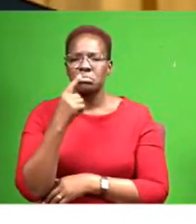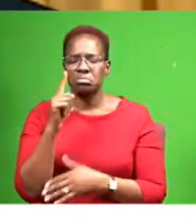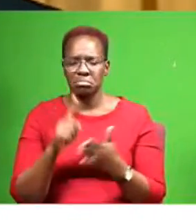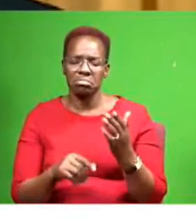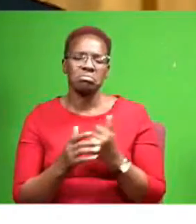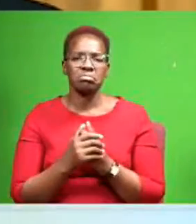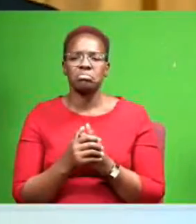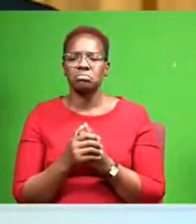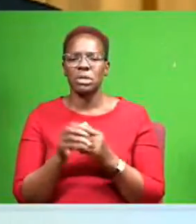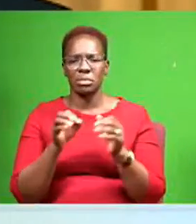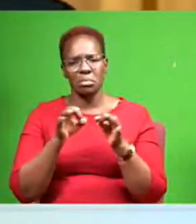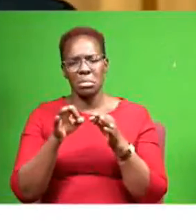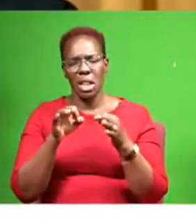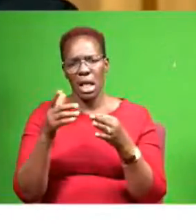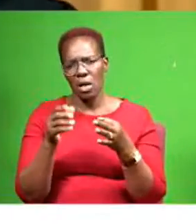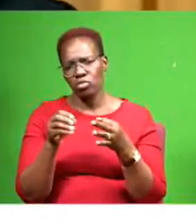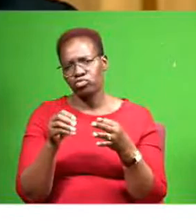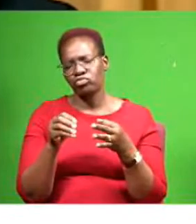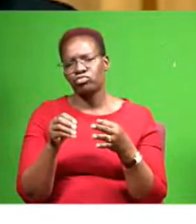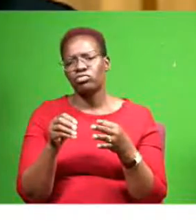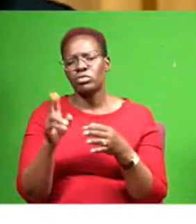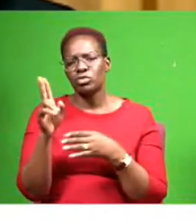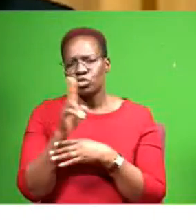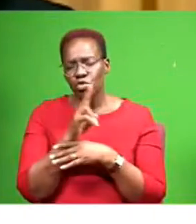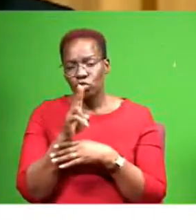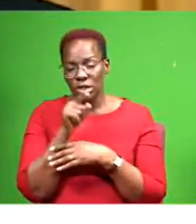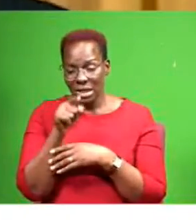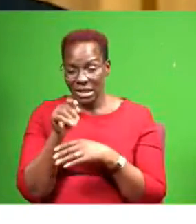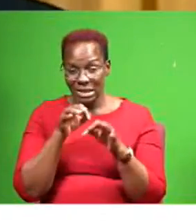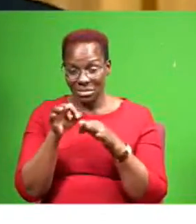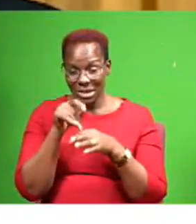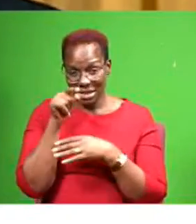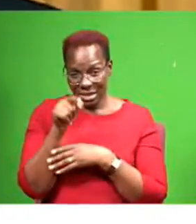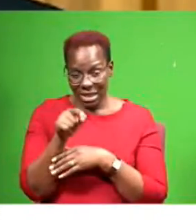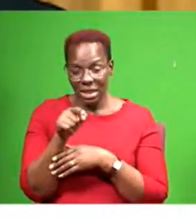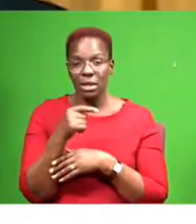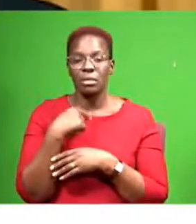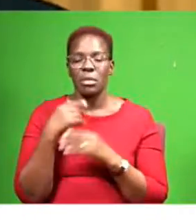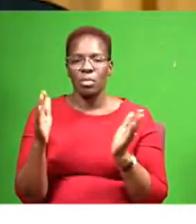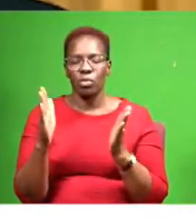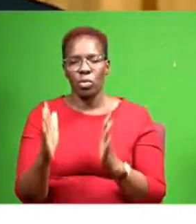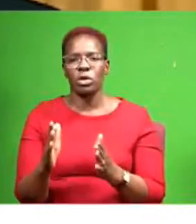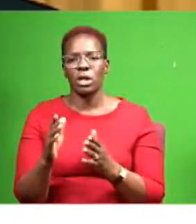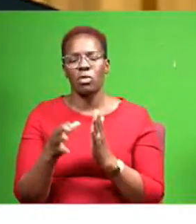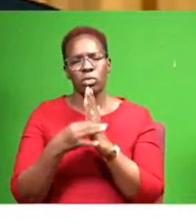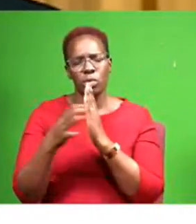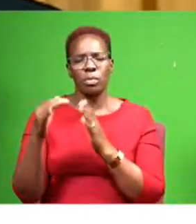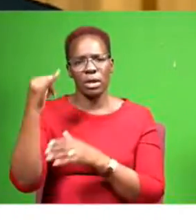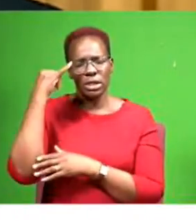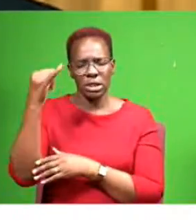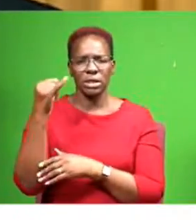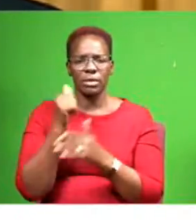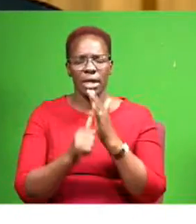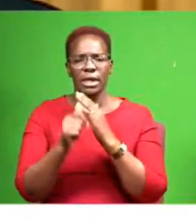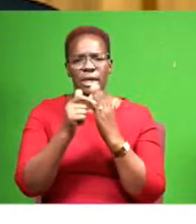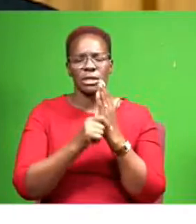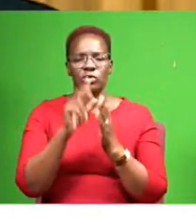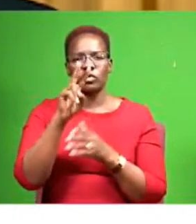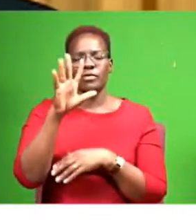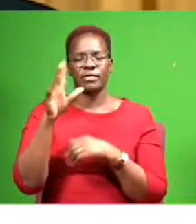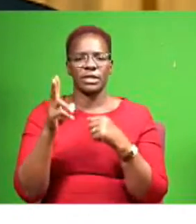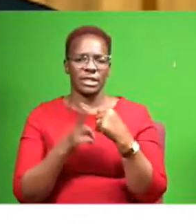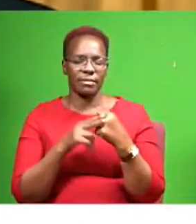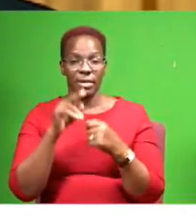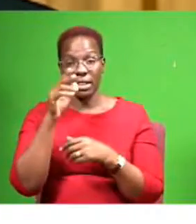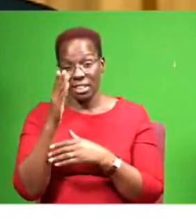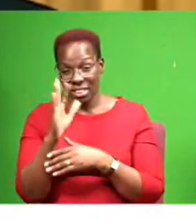definition. And using that definition, a promoter of a popular initiative under Article 257(3) may not